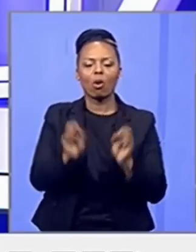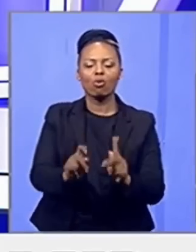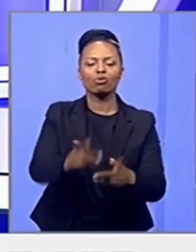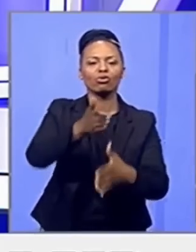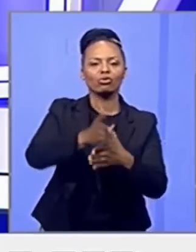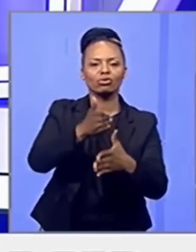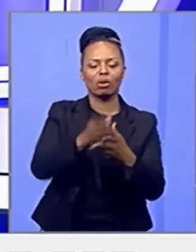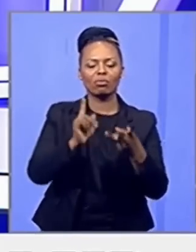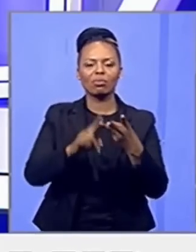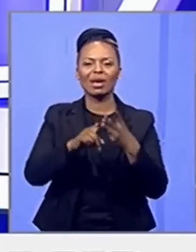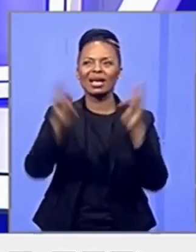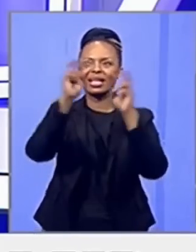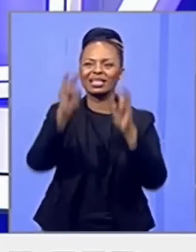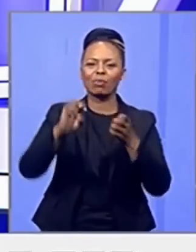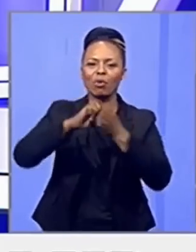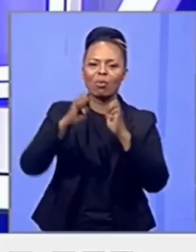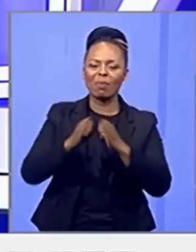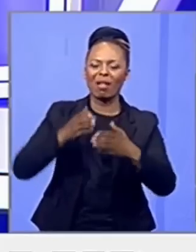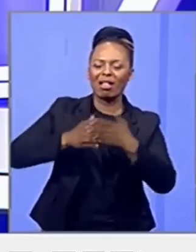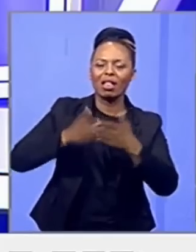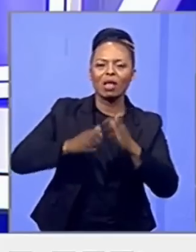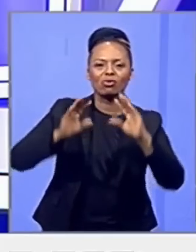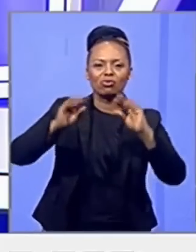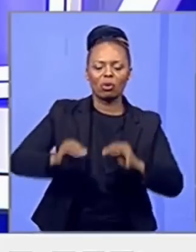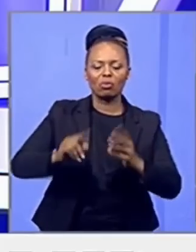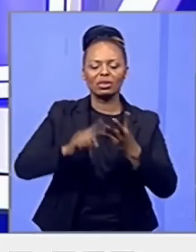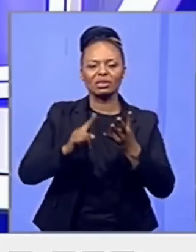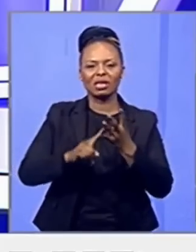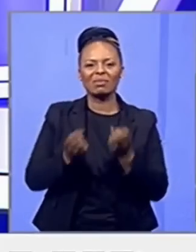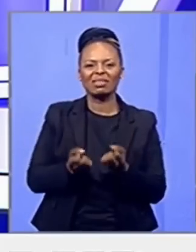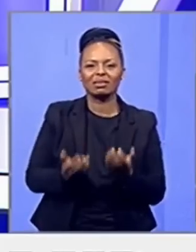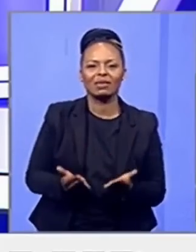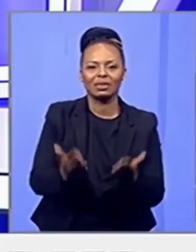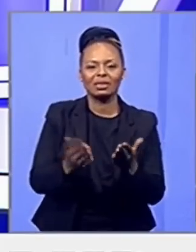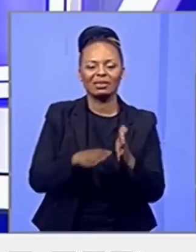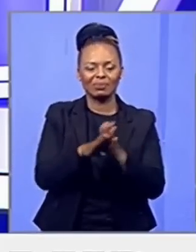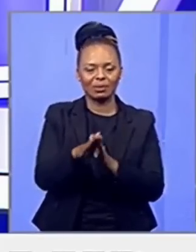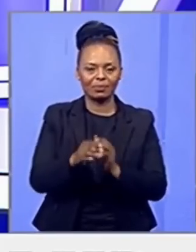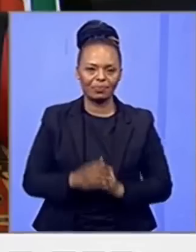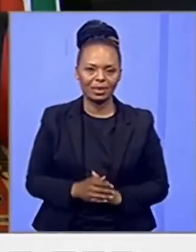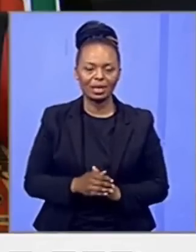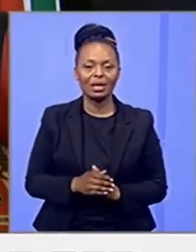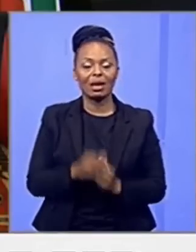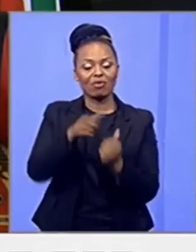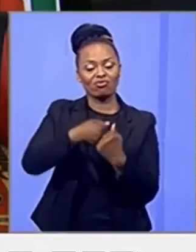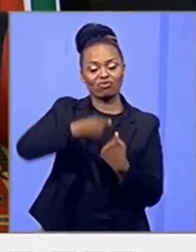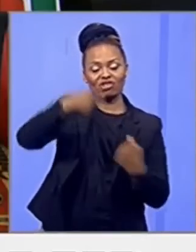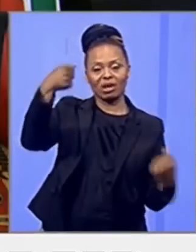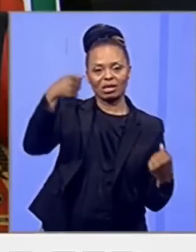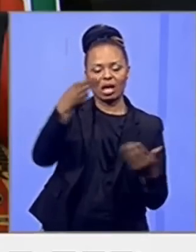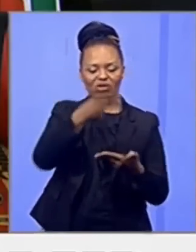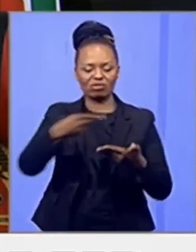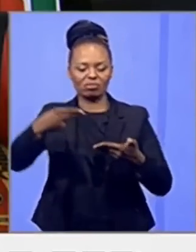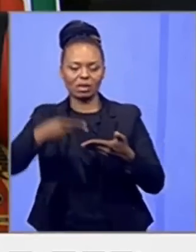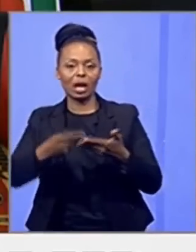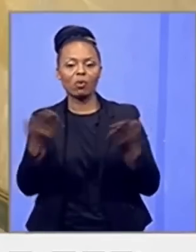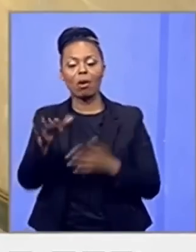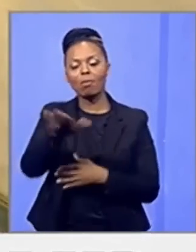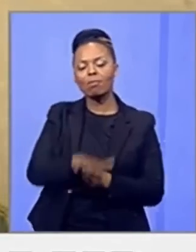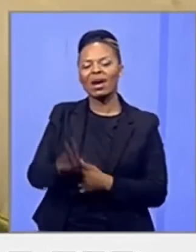fediša kgaotšo ya mohlagase le kabo ya ditirelo gare ga tše dingwe. Sengwalo seo se sainilwe ka Kempton Park